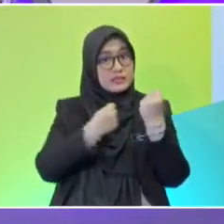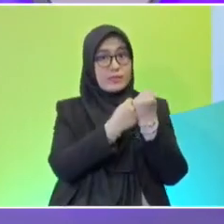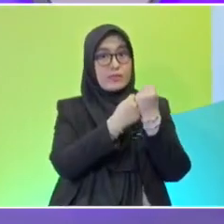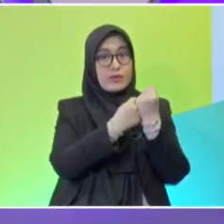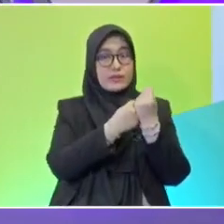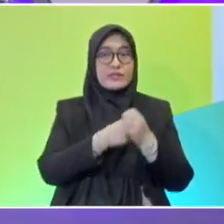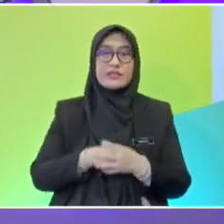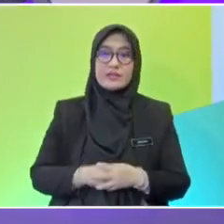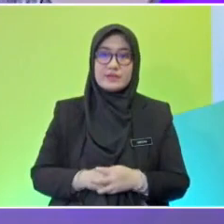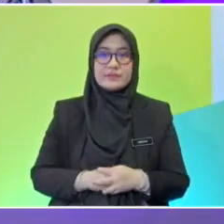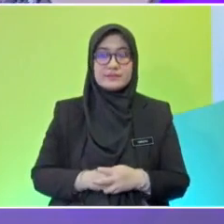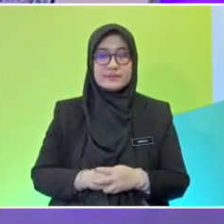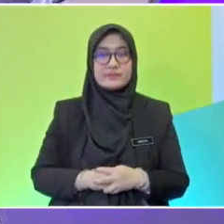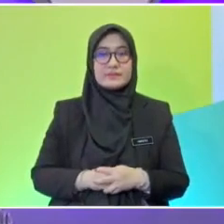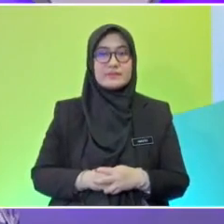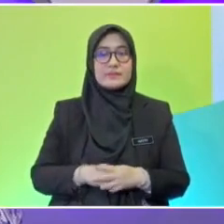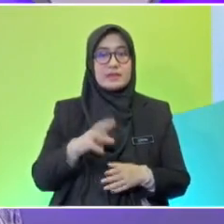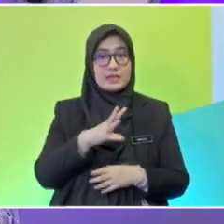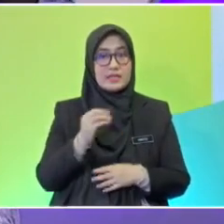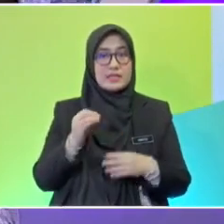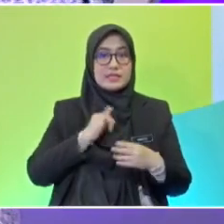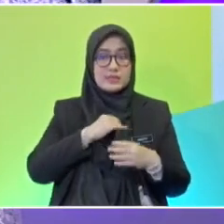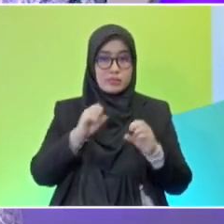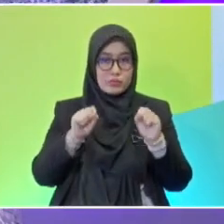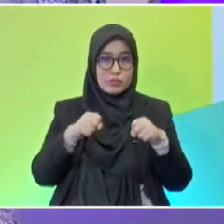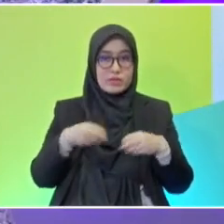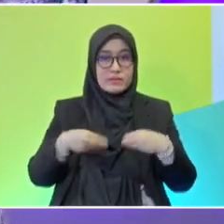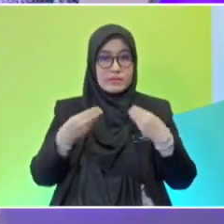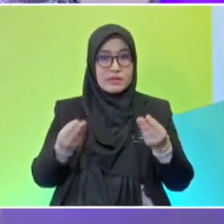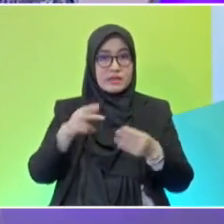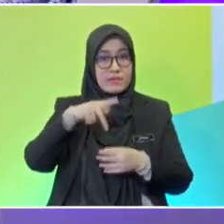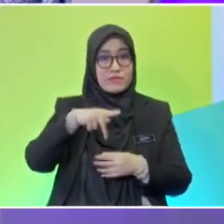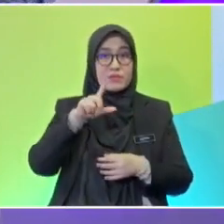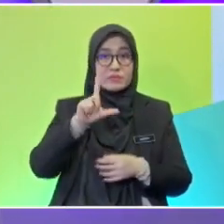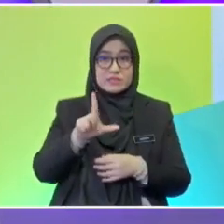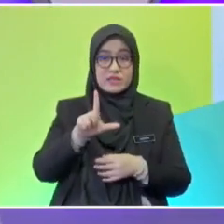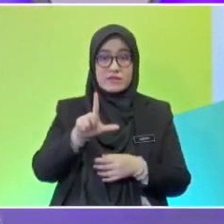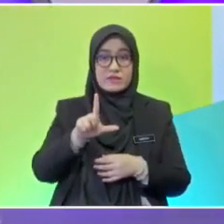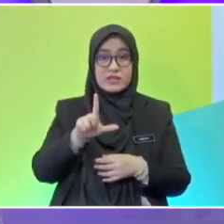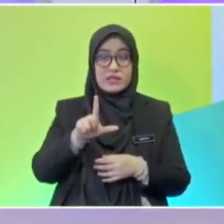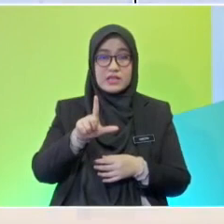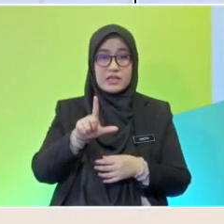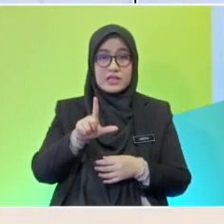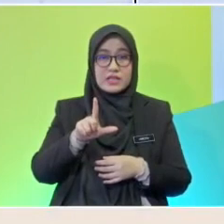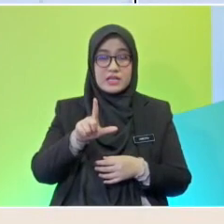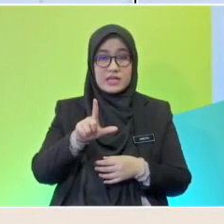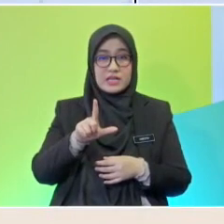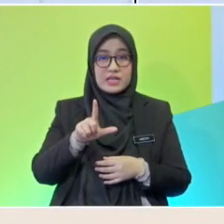some gestures. So I could give her a performance level. She needed some